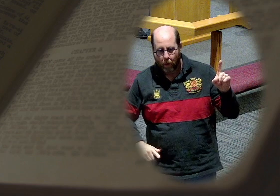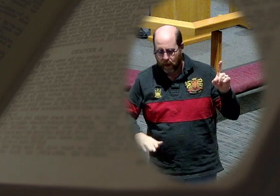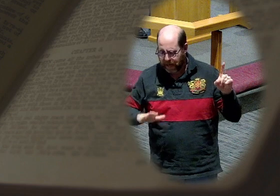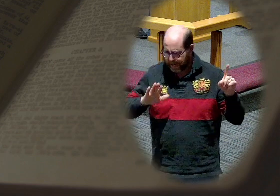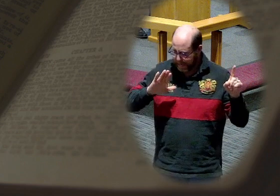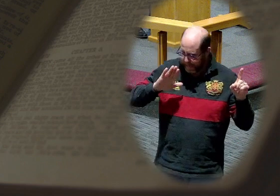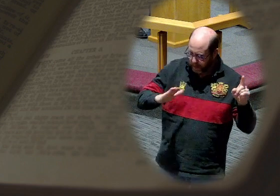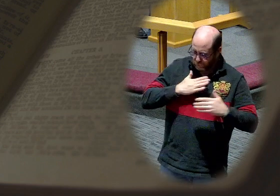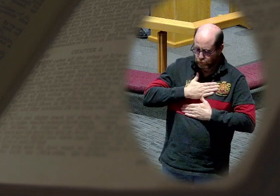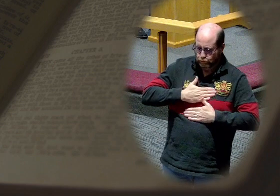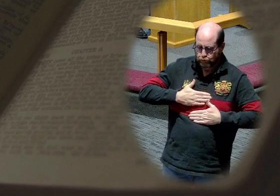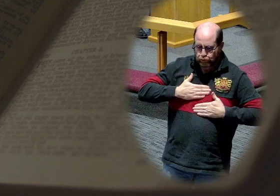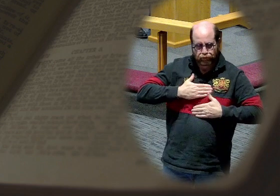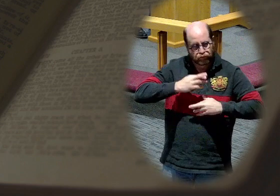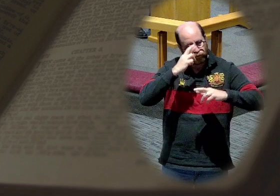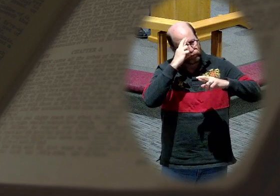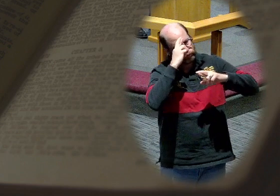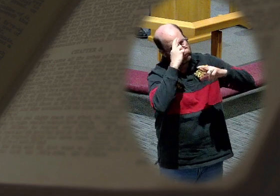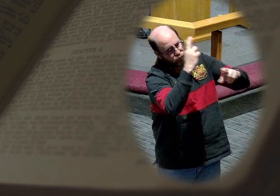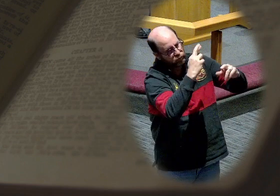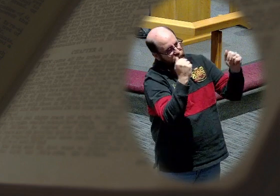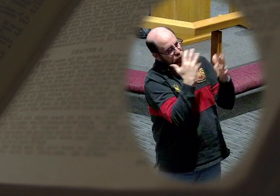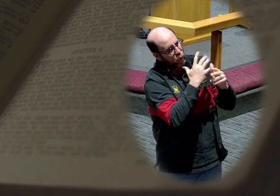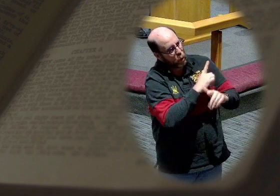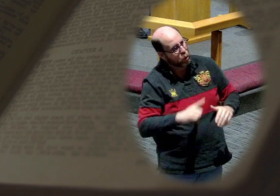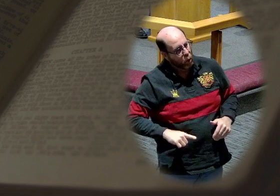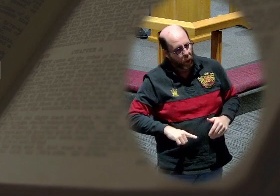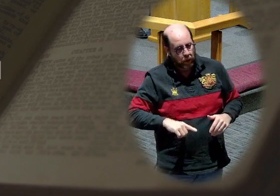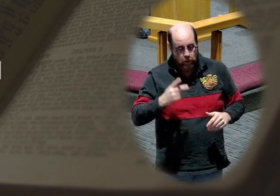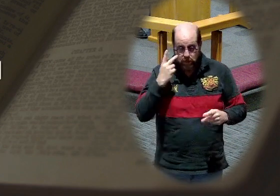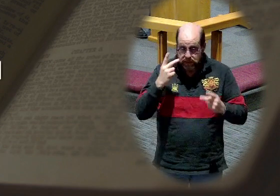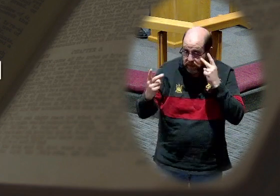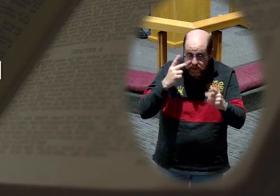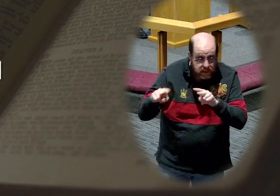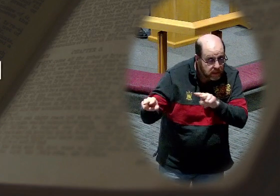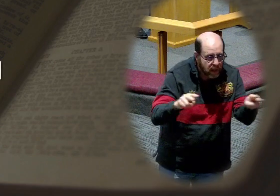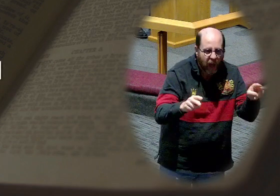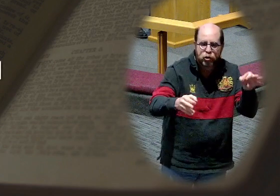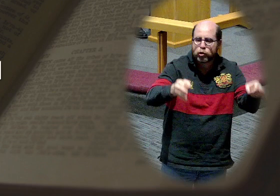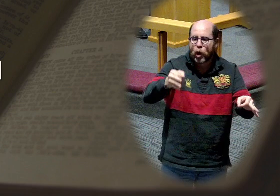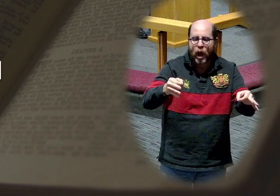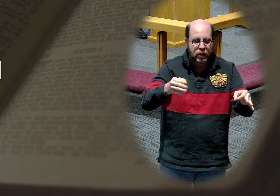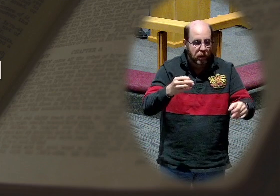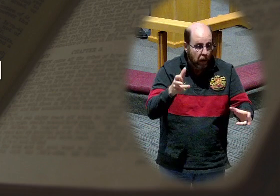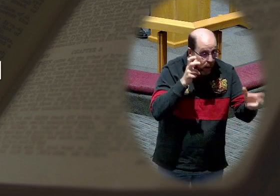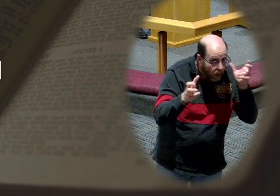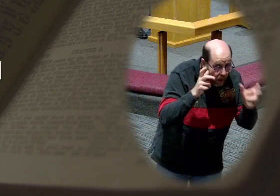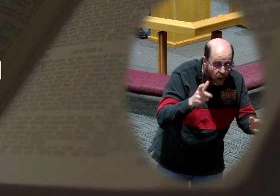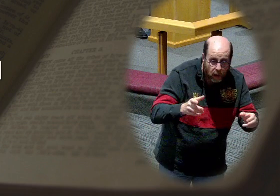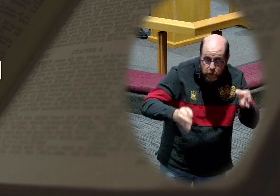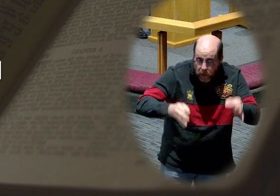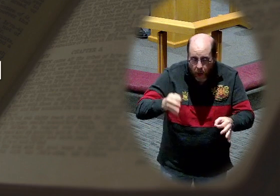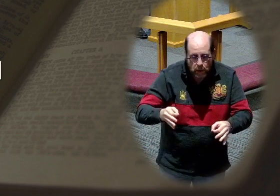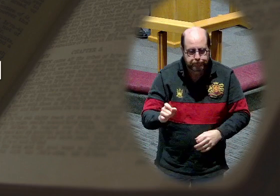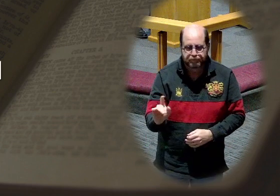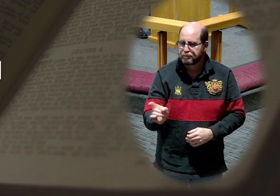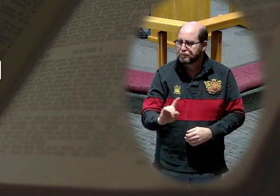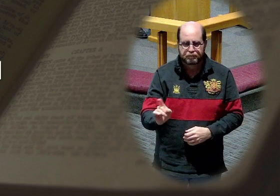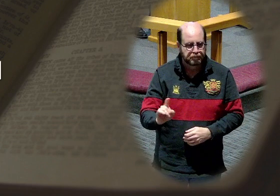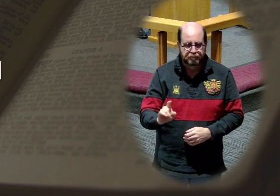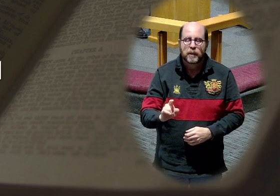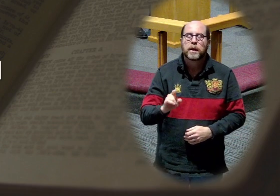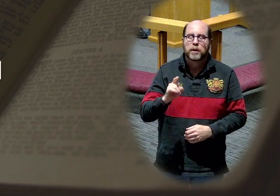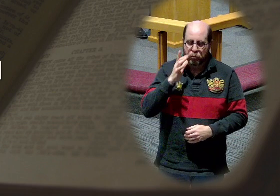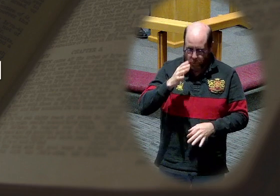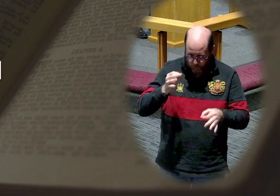delight shall be in the fear of the Lord. He shall not judge by what his eyes see, or decide disputes by what his ears hear, but